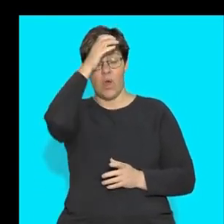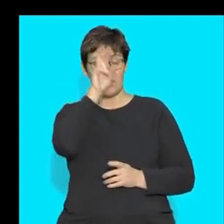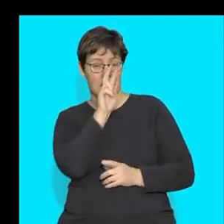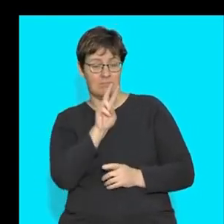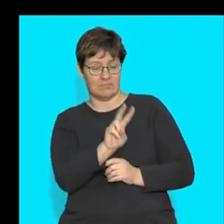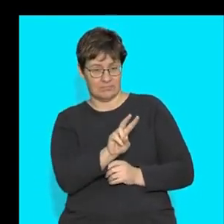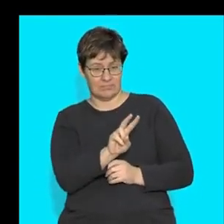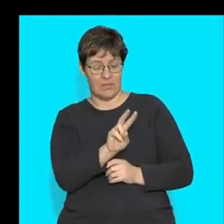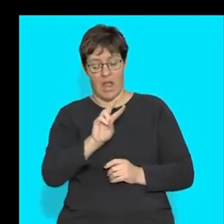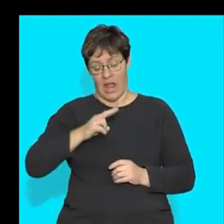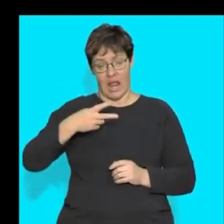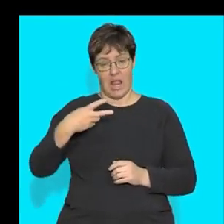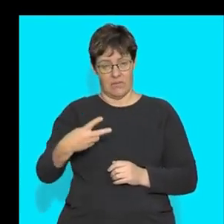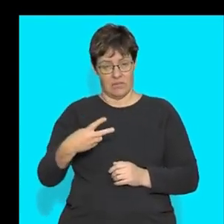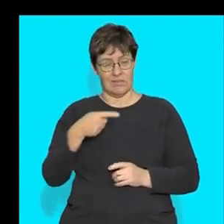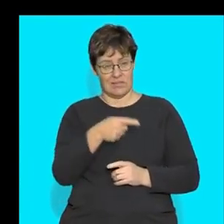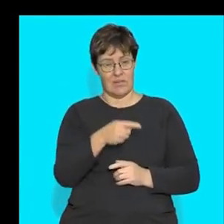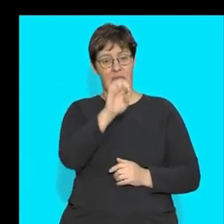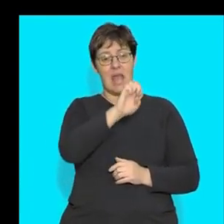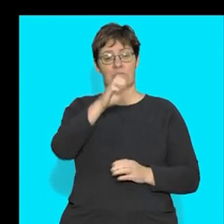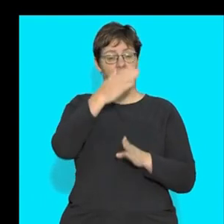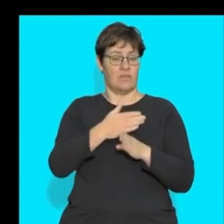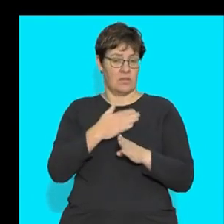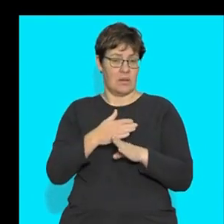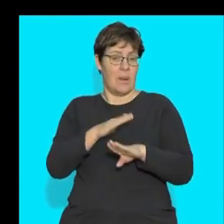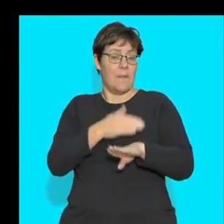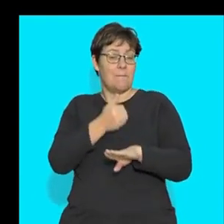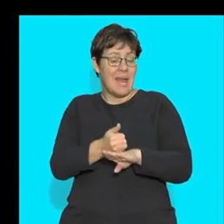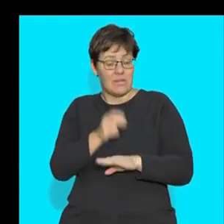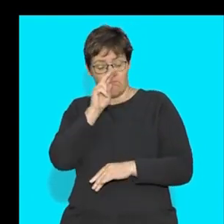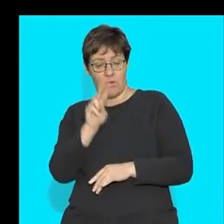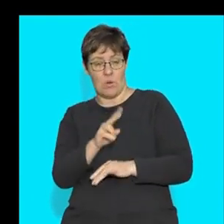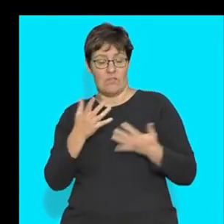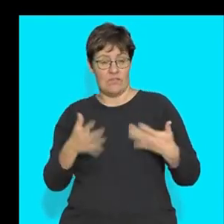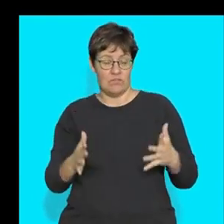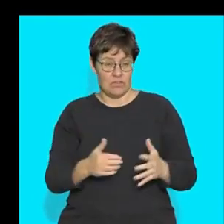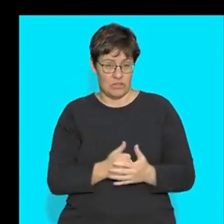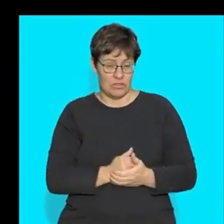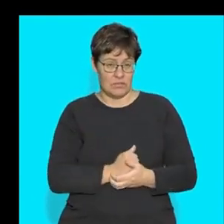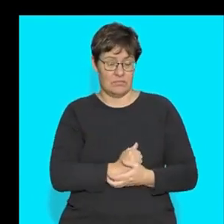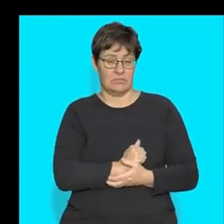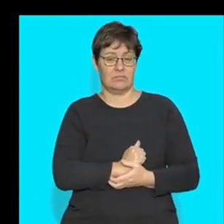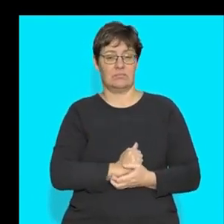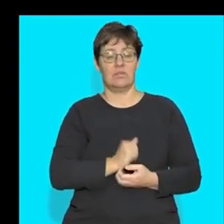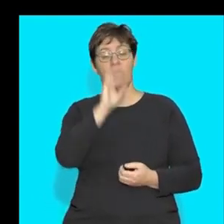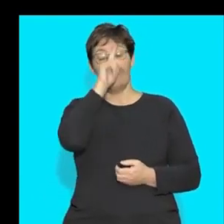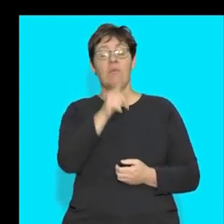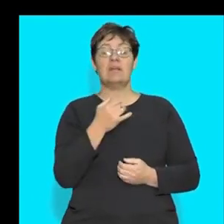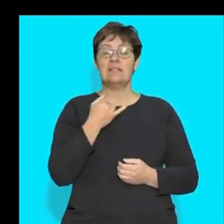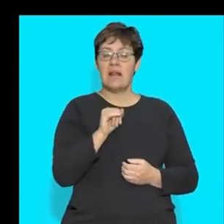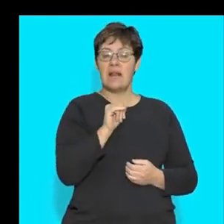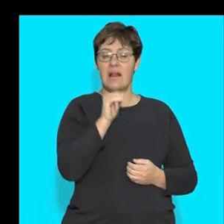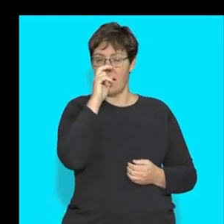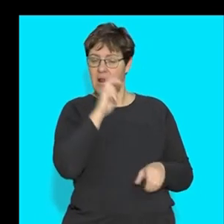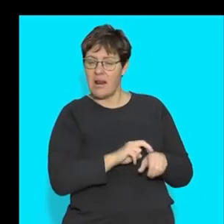of the inverse now of an exponential function based on what we've just looked at, remember, you just still need to